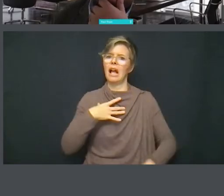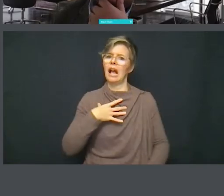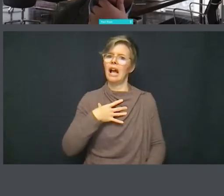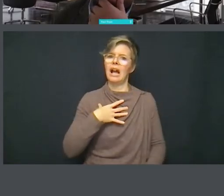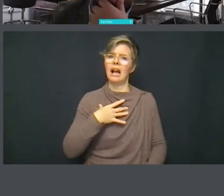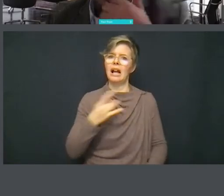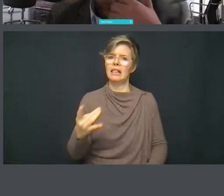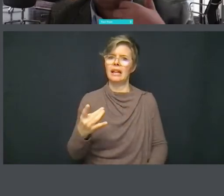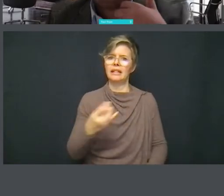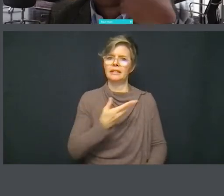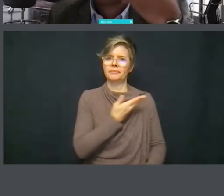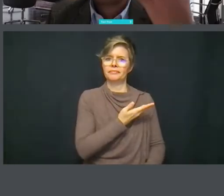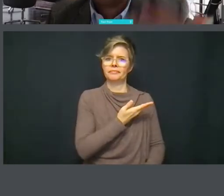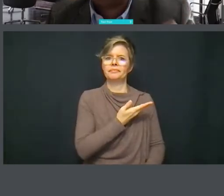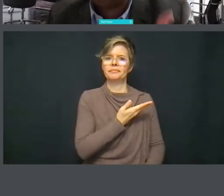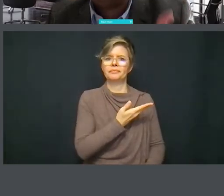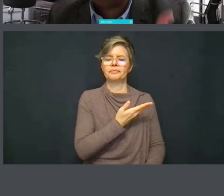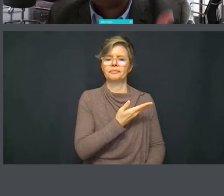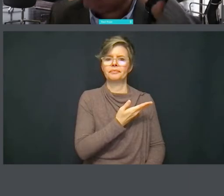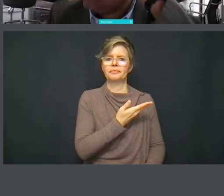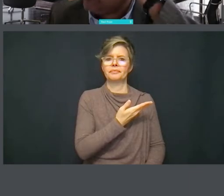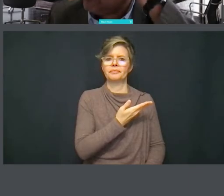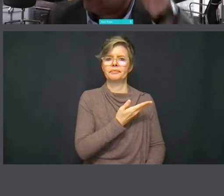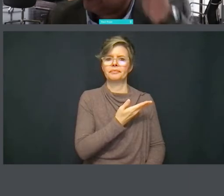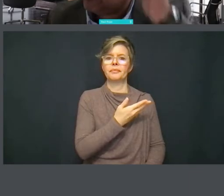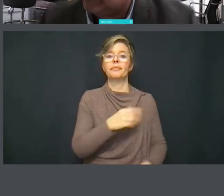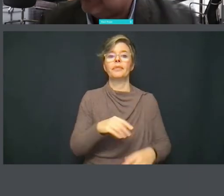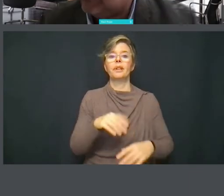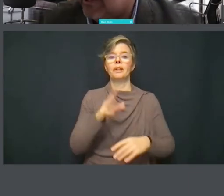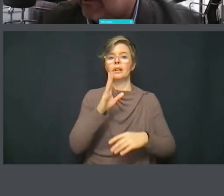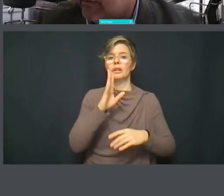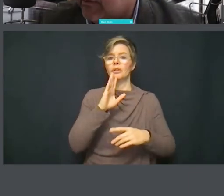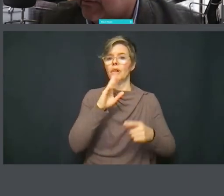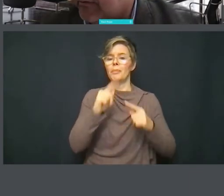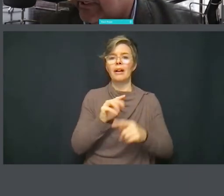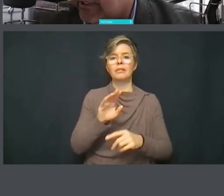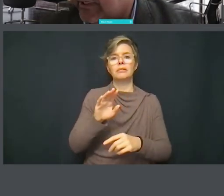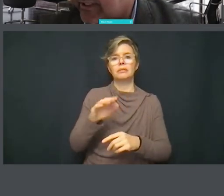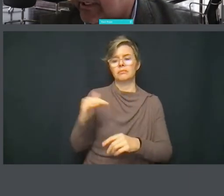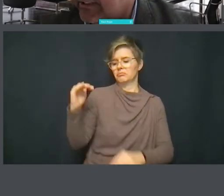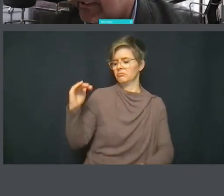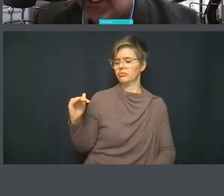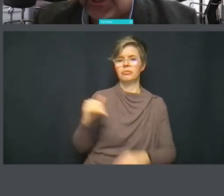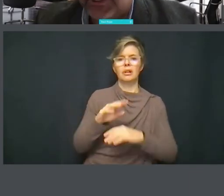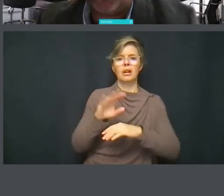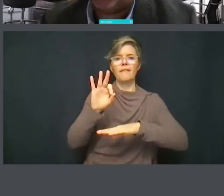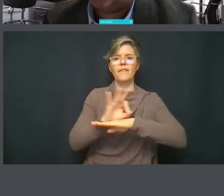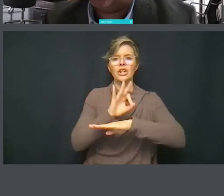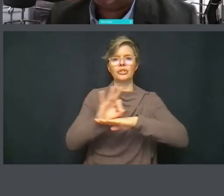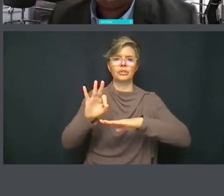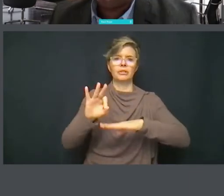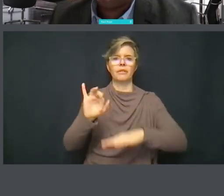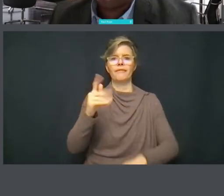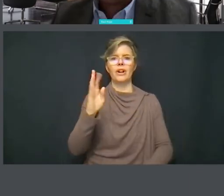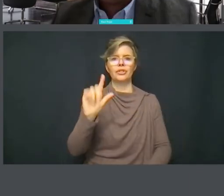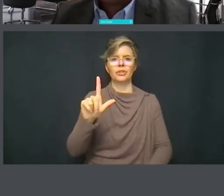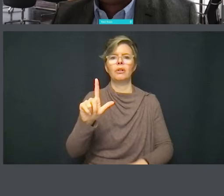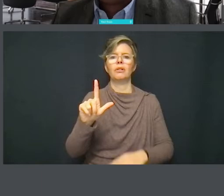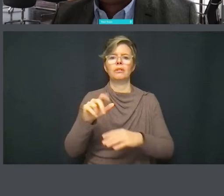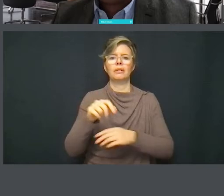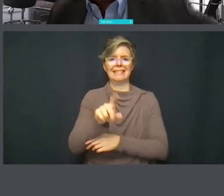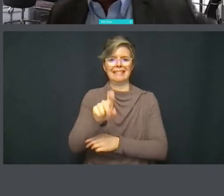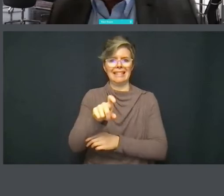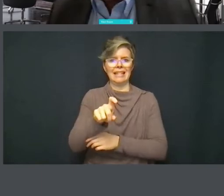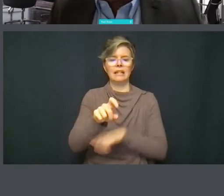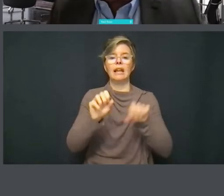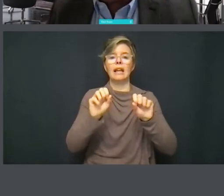more in terms of your functional need or desire to be bilingual, right? And the thing is that can change over time, right? Maybe